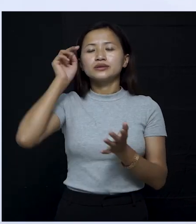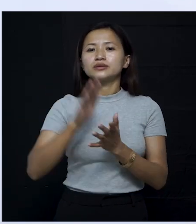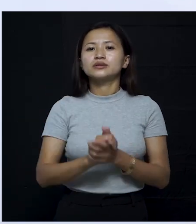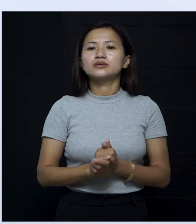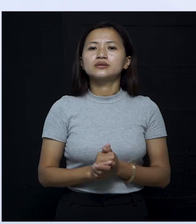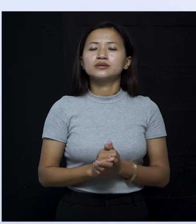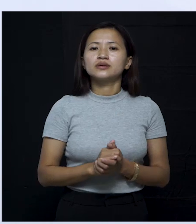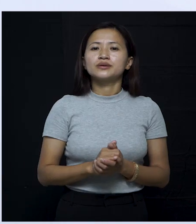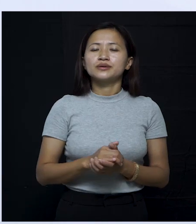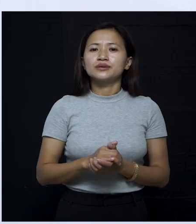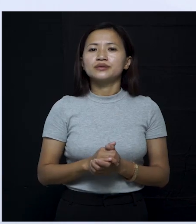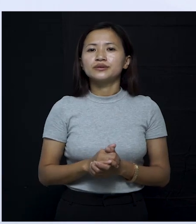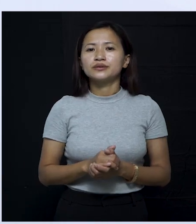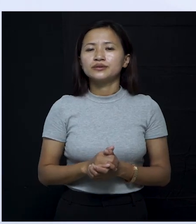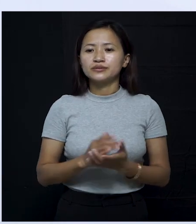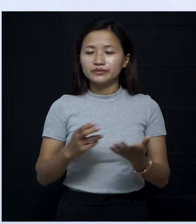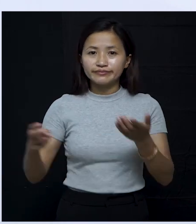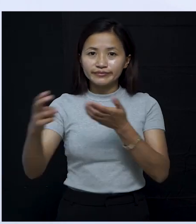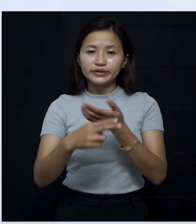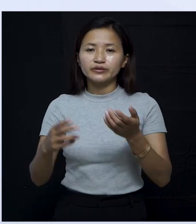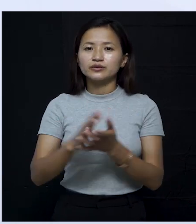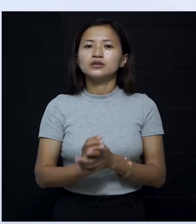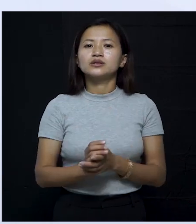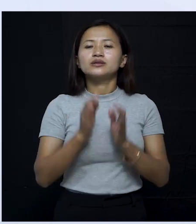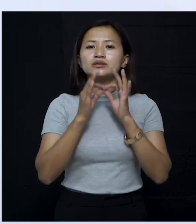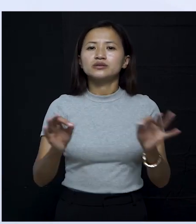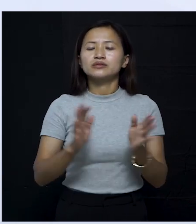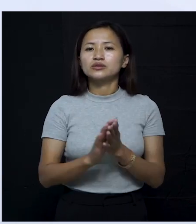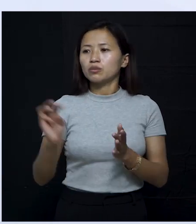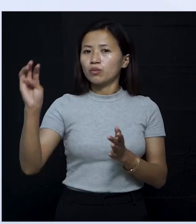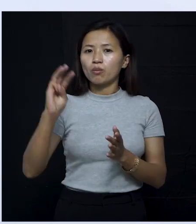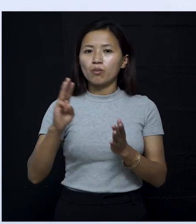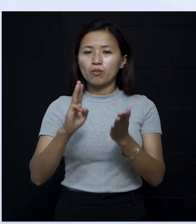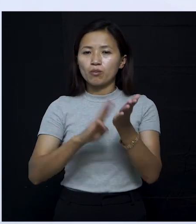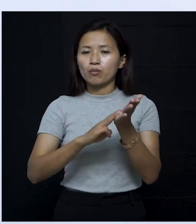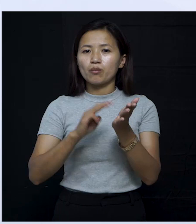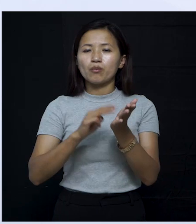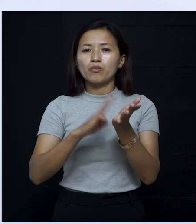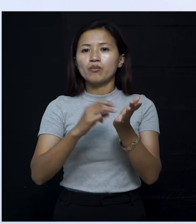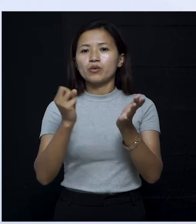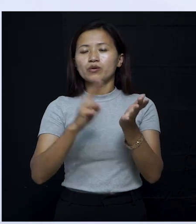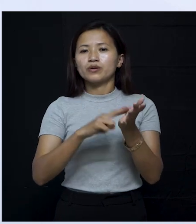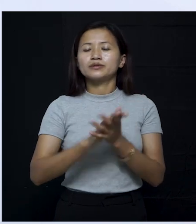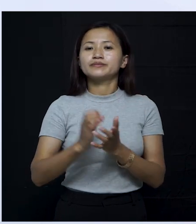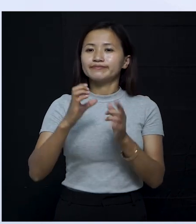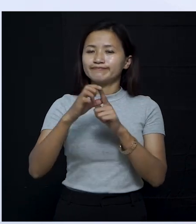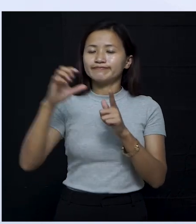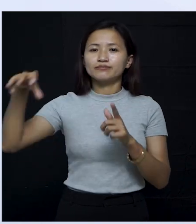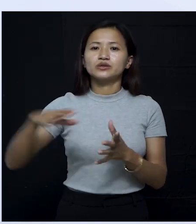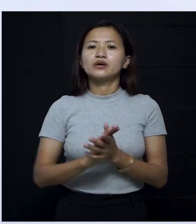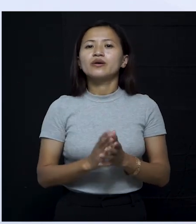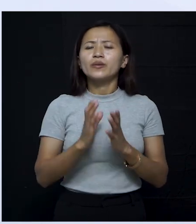this cotton, it is cultivated especially in Mokchung district, okay. Then we also have this sugar